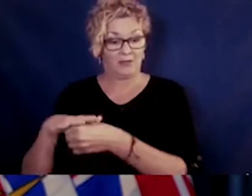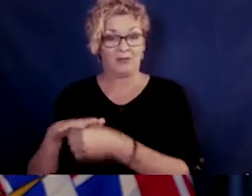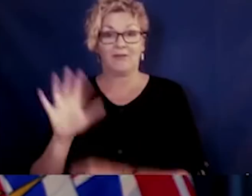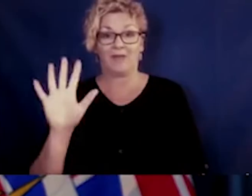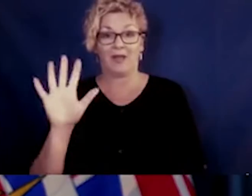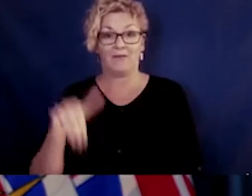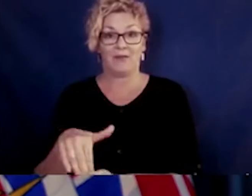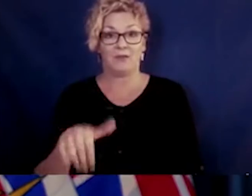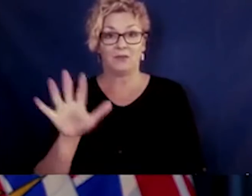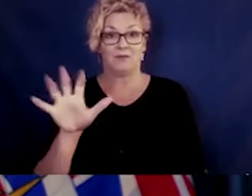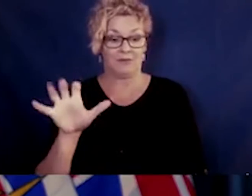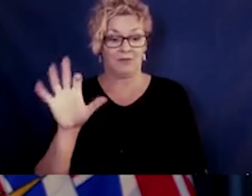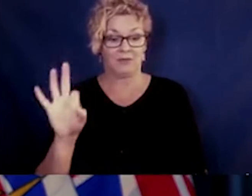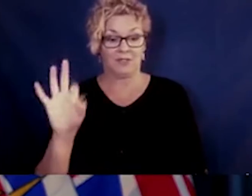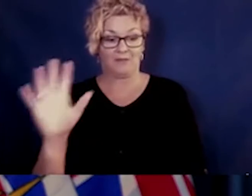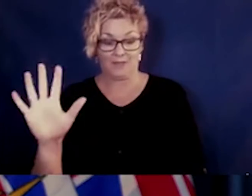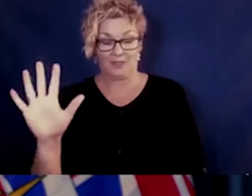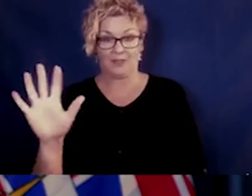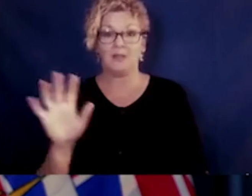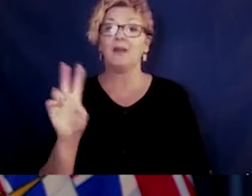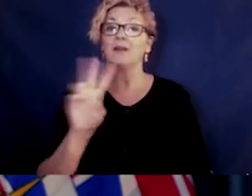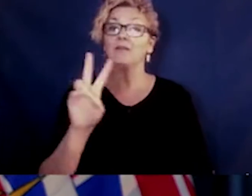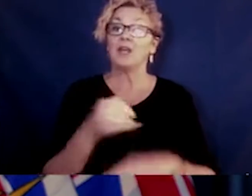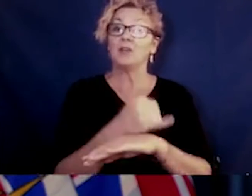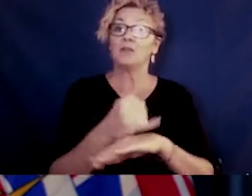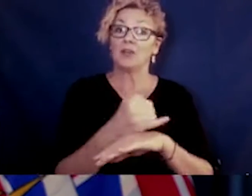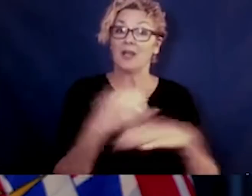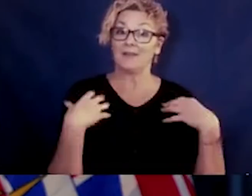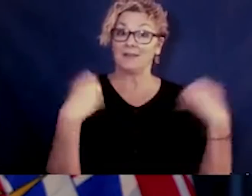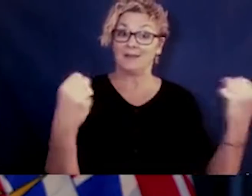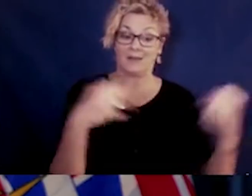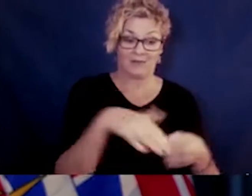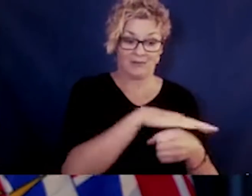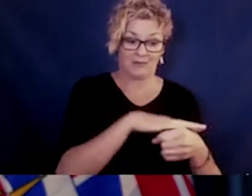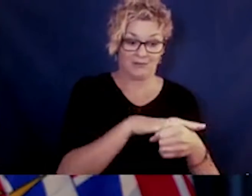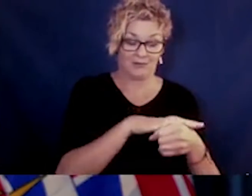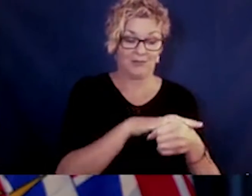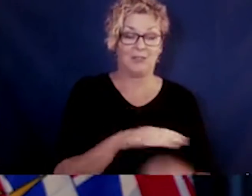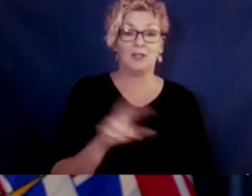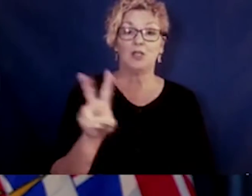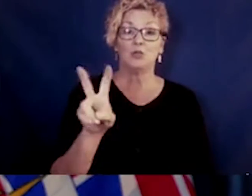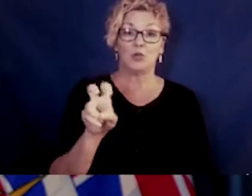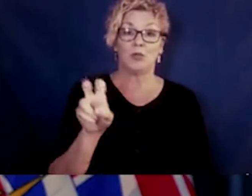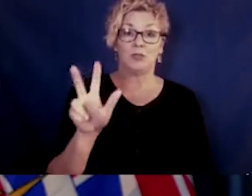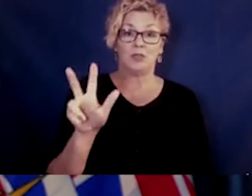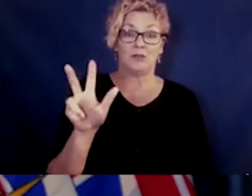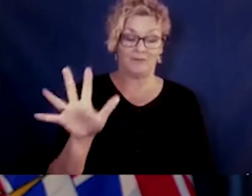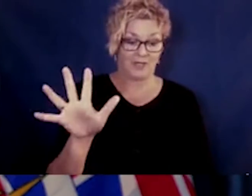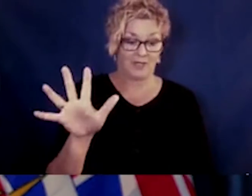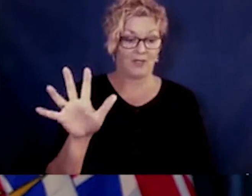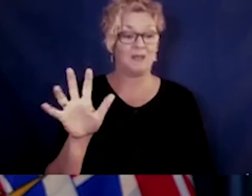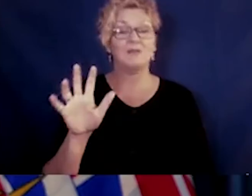Health Region and 3 in the Vancouver Coastal Health Region, bringing the total number of people who've died from COVID-19 in British Columbia